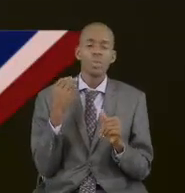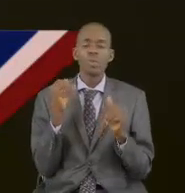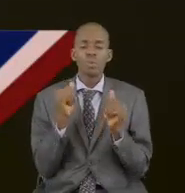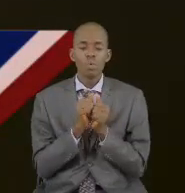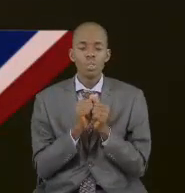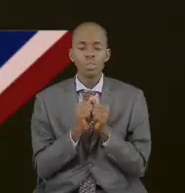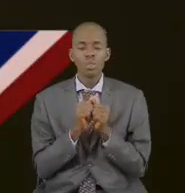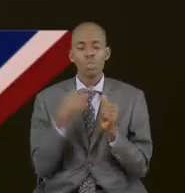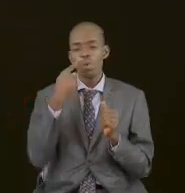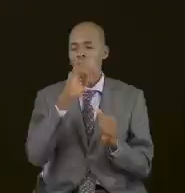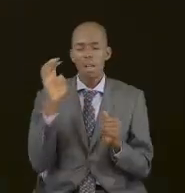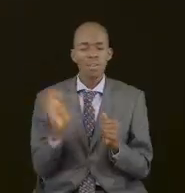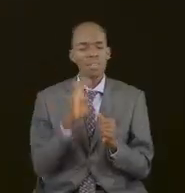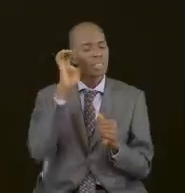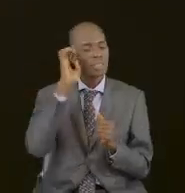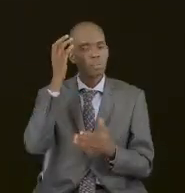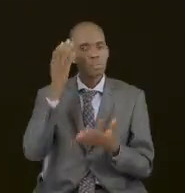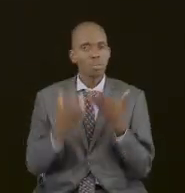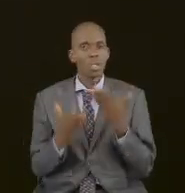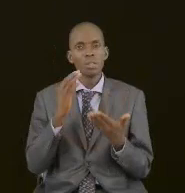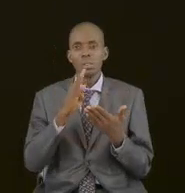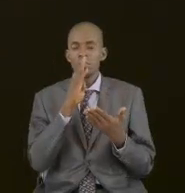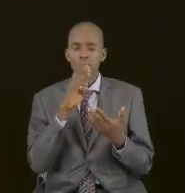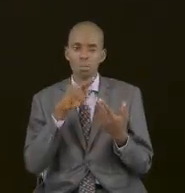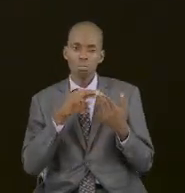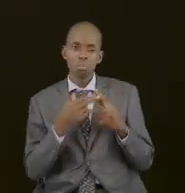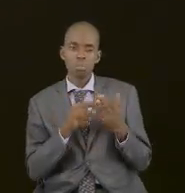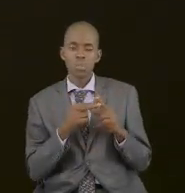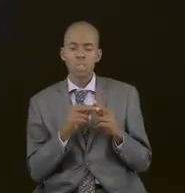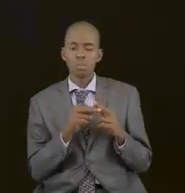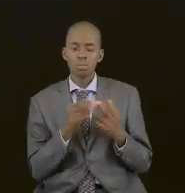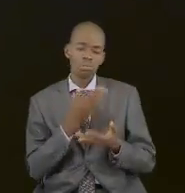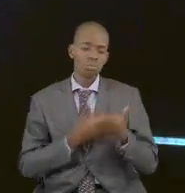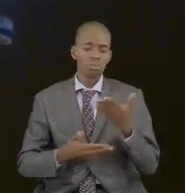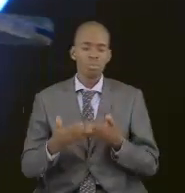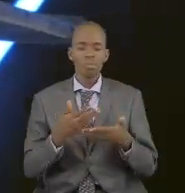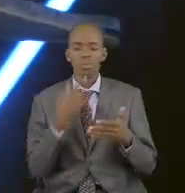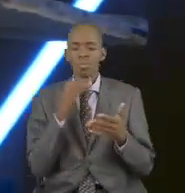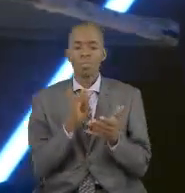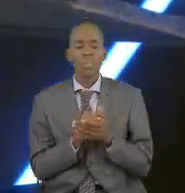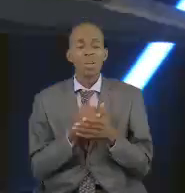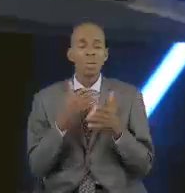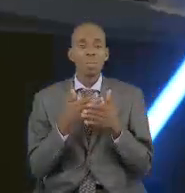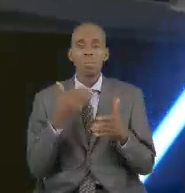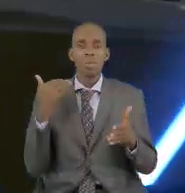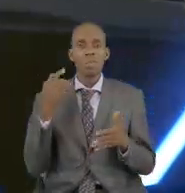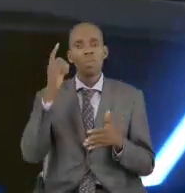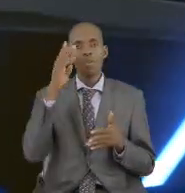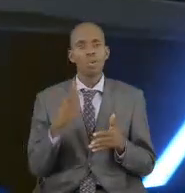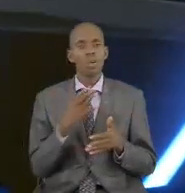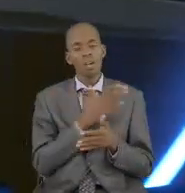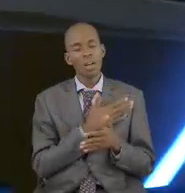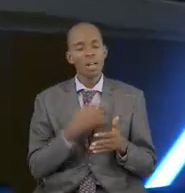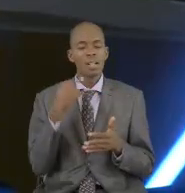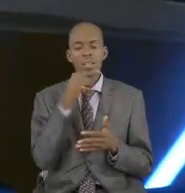whomsoever he might be relating. He said, before God, I lie not. There